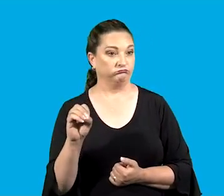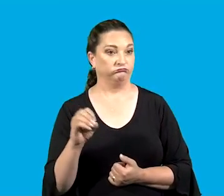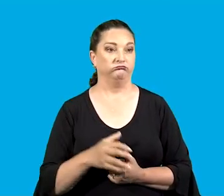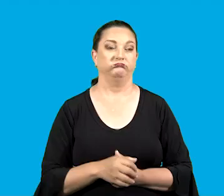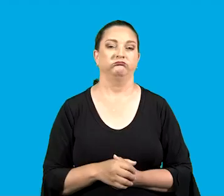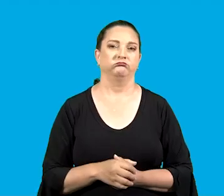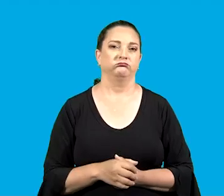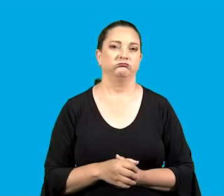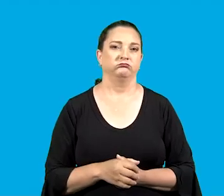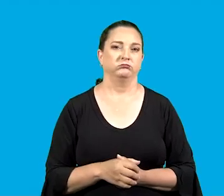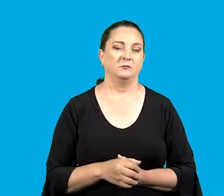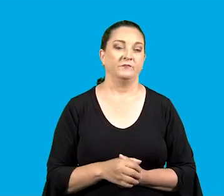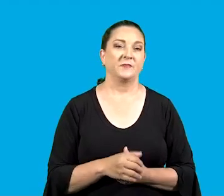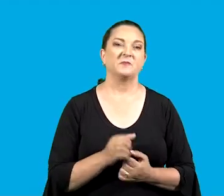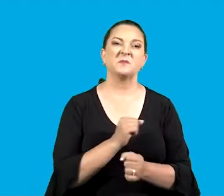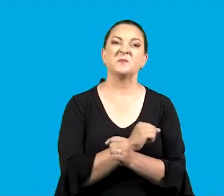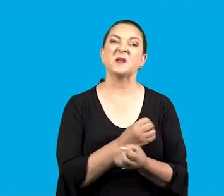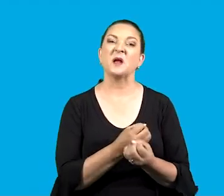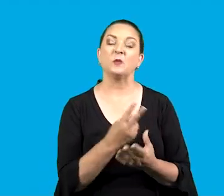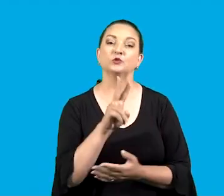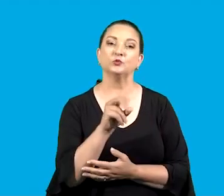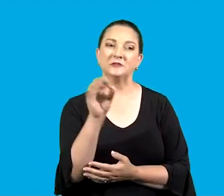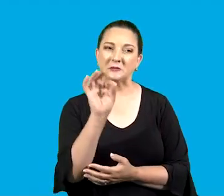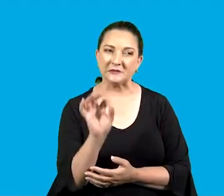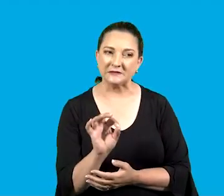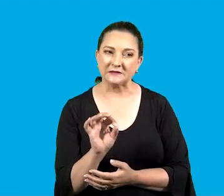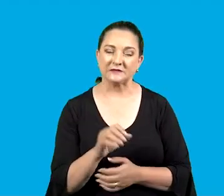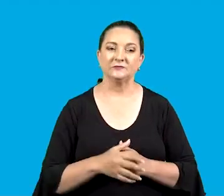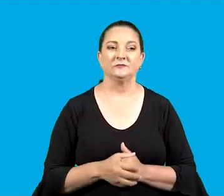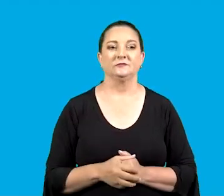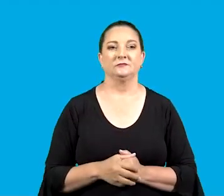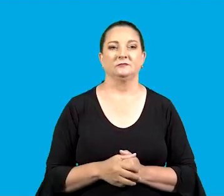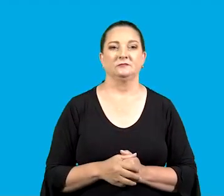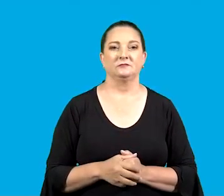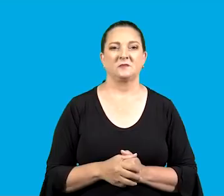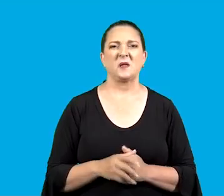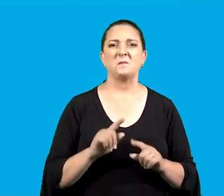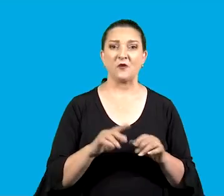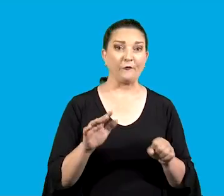931,000. And then how much am I getting? 20%. And then I get